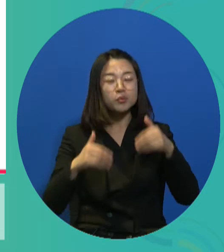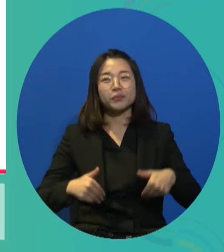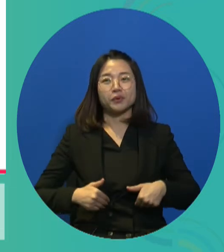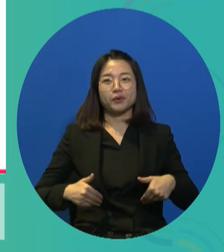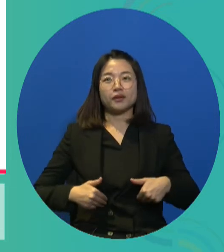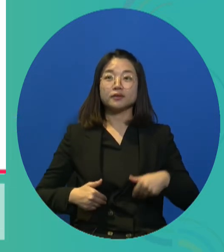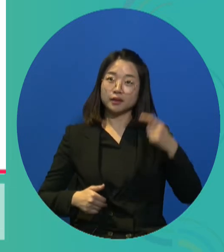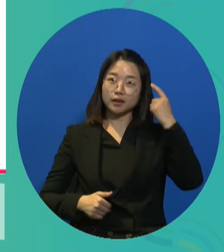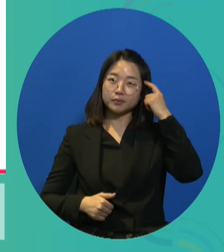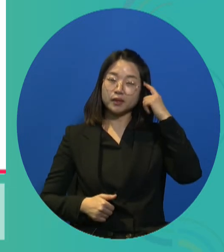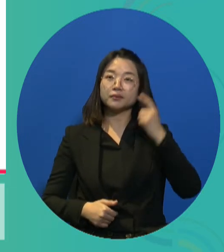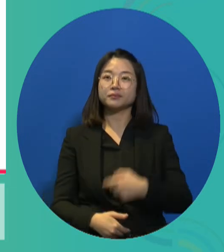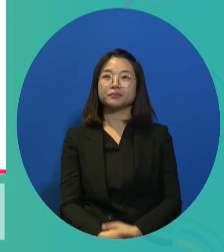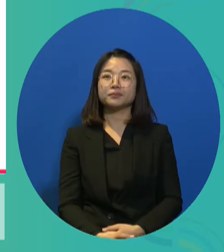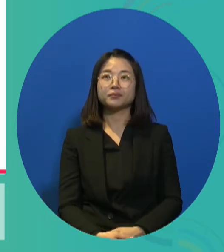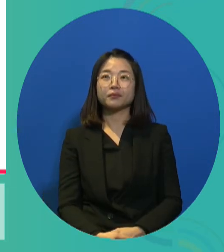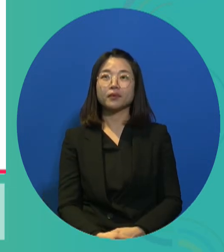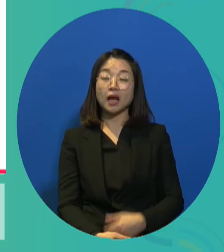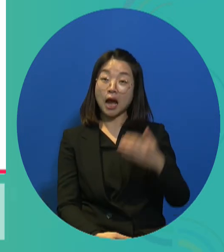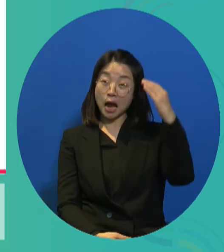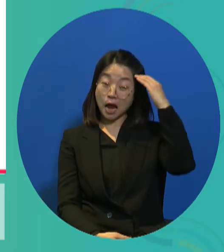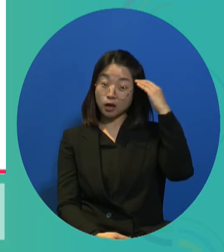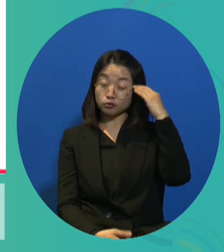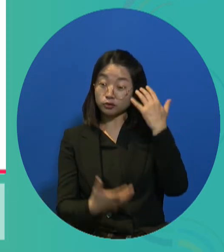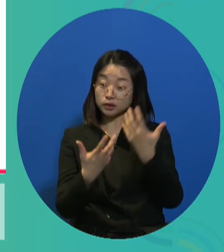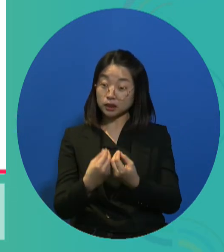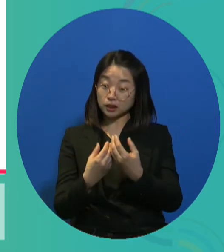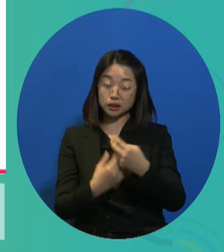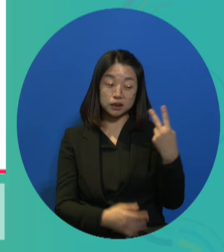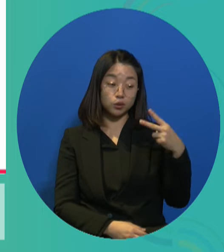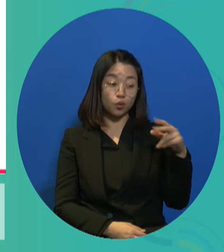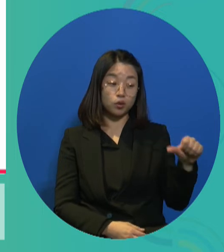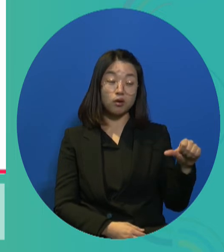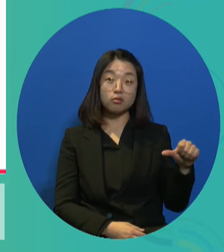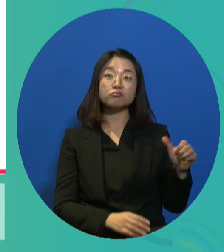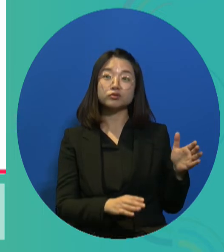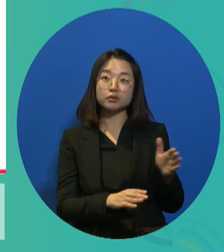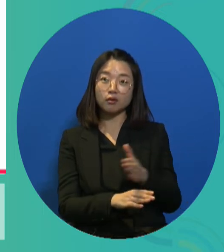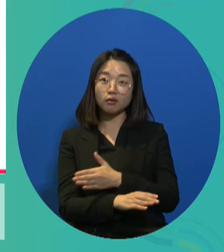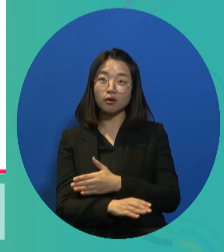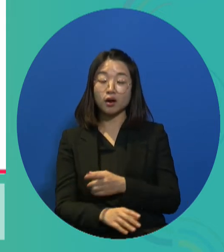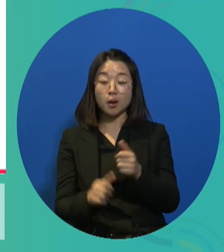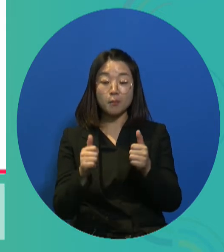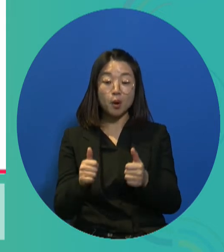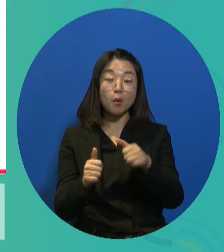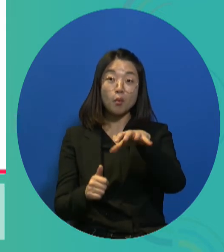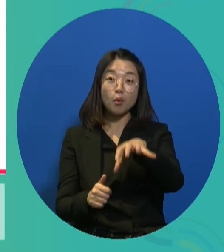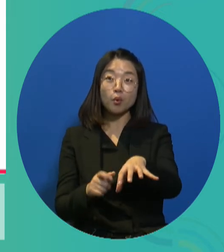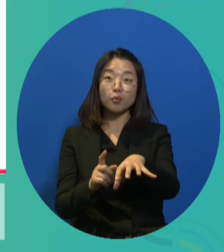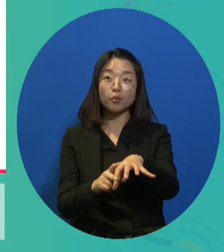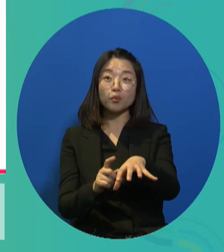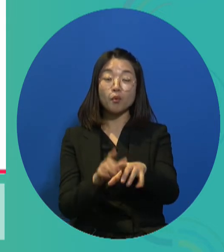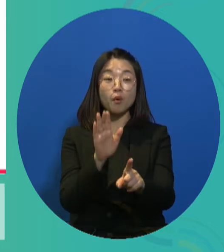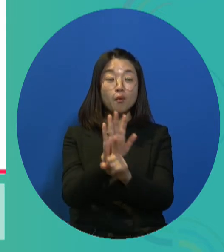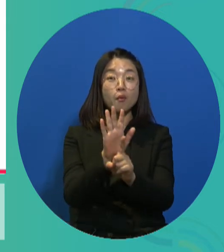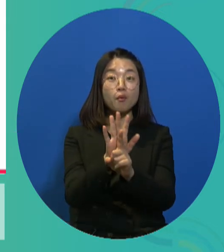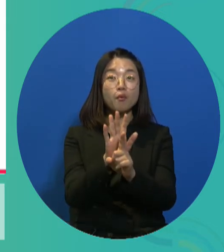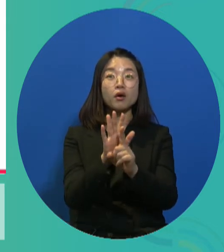training of judges would also be necessary. And since 2005,